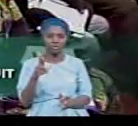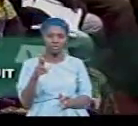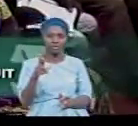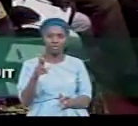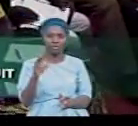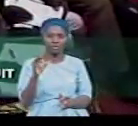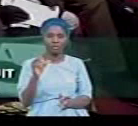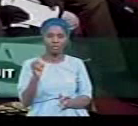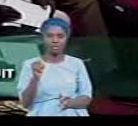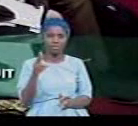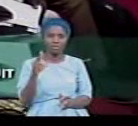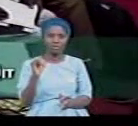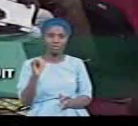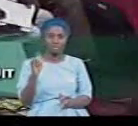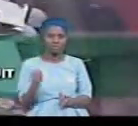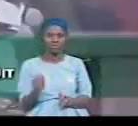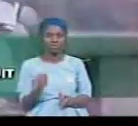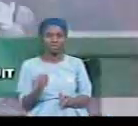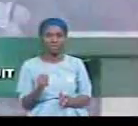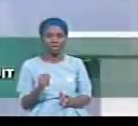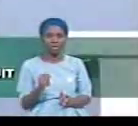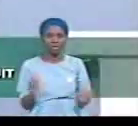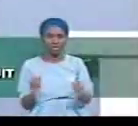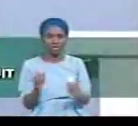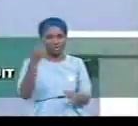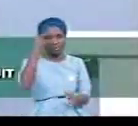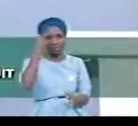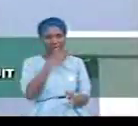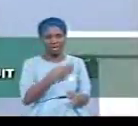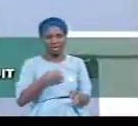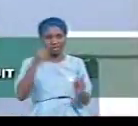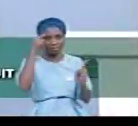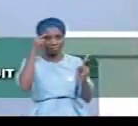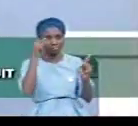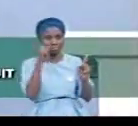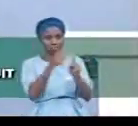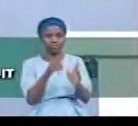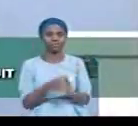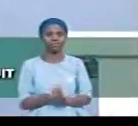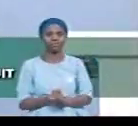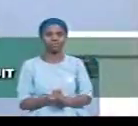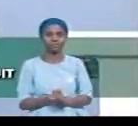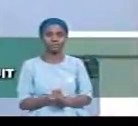renewed mind. A refreshed mind.